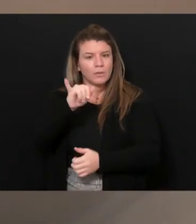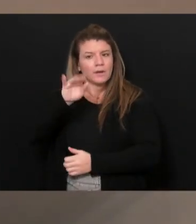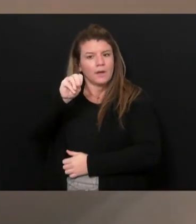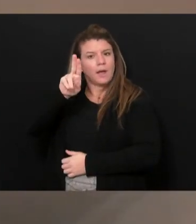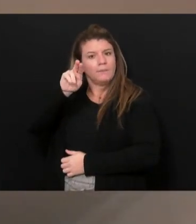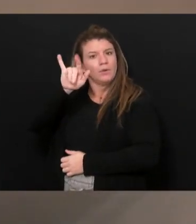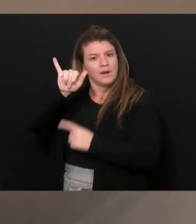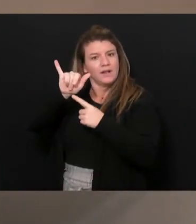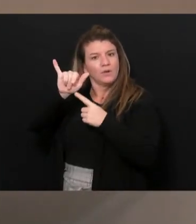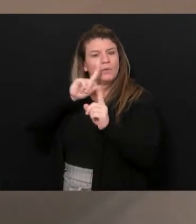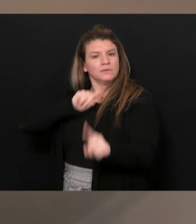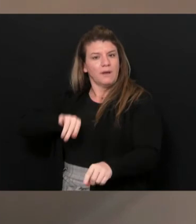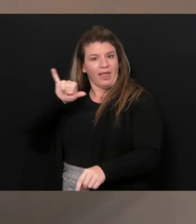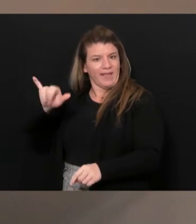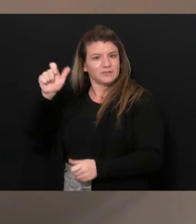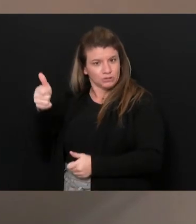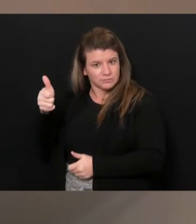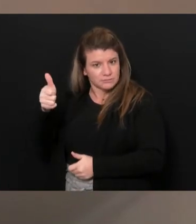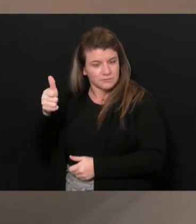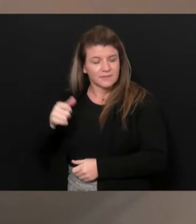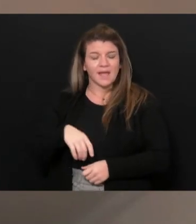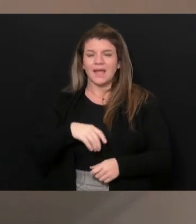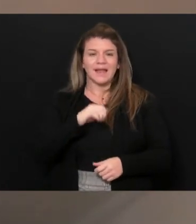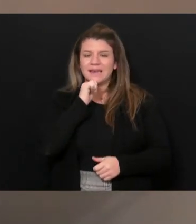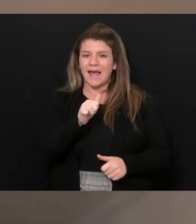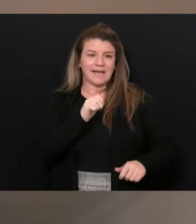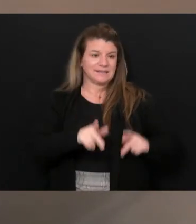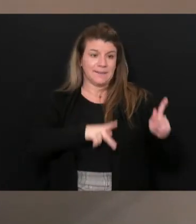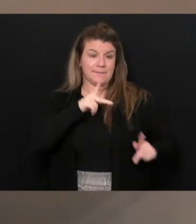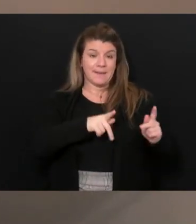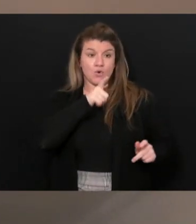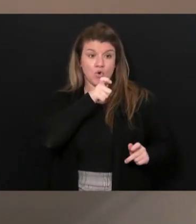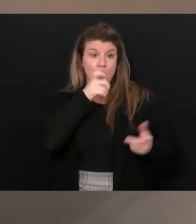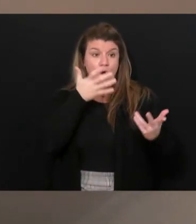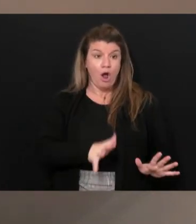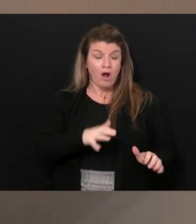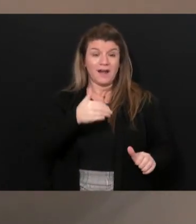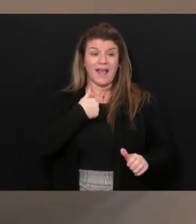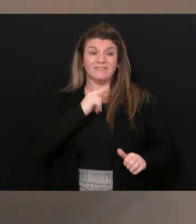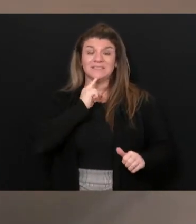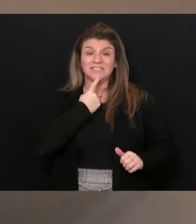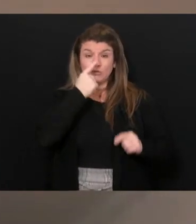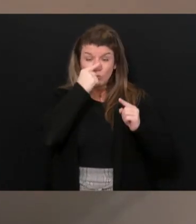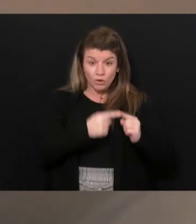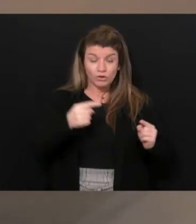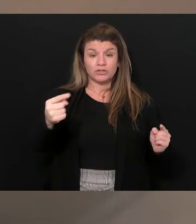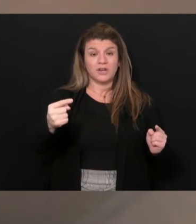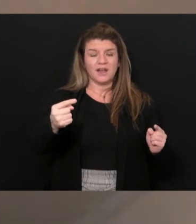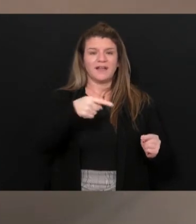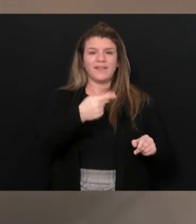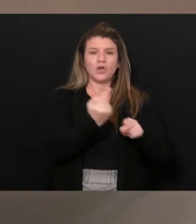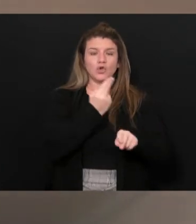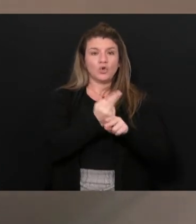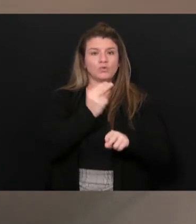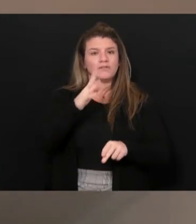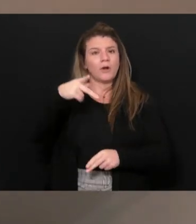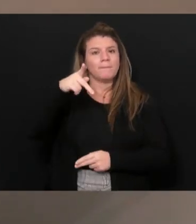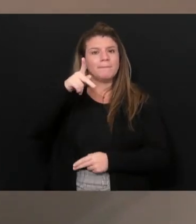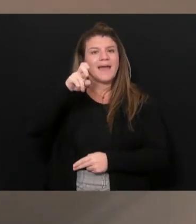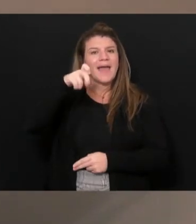at getting, or in people who have had a really serious allergic response that uses epinephrine